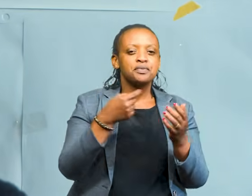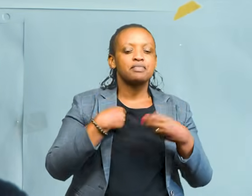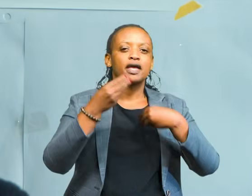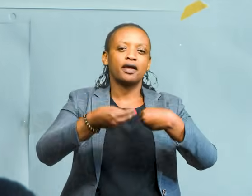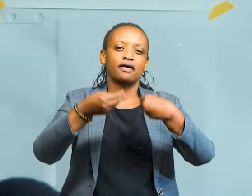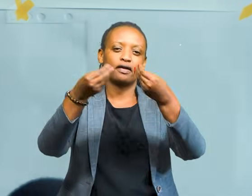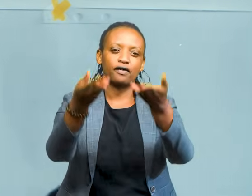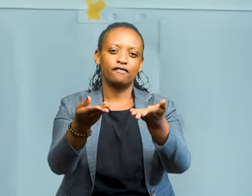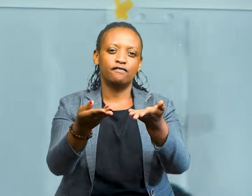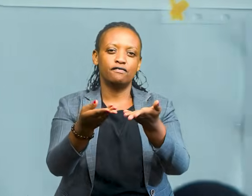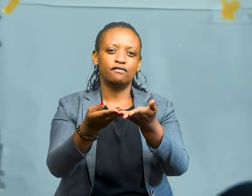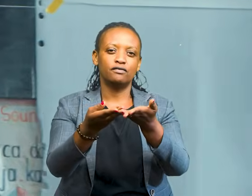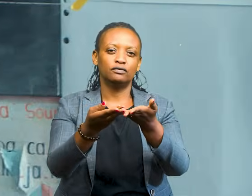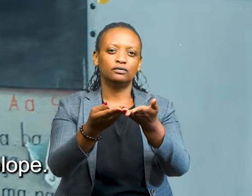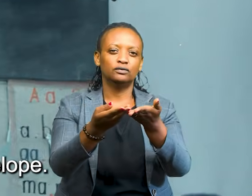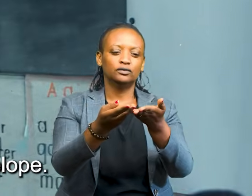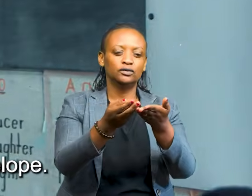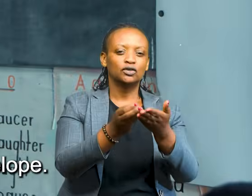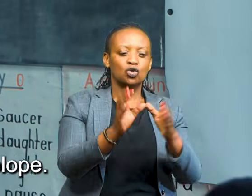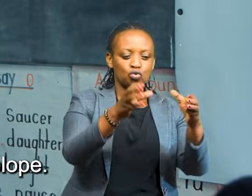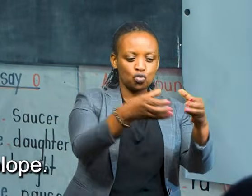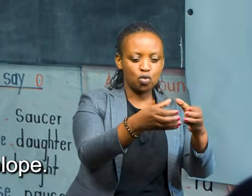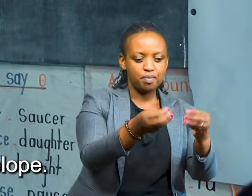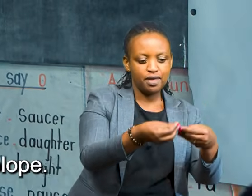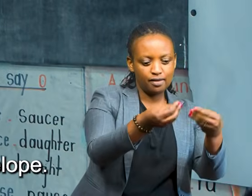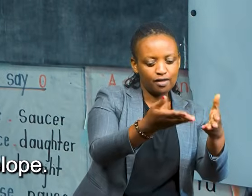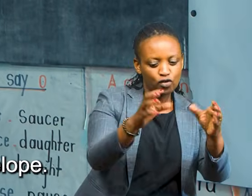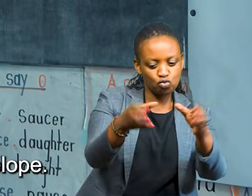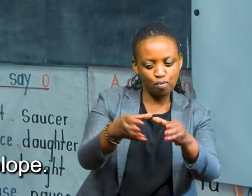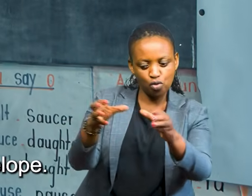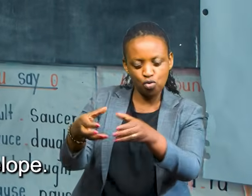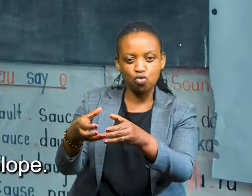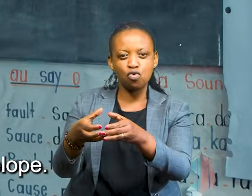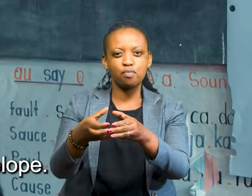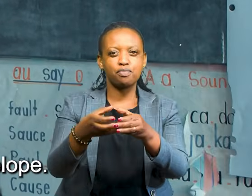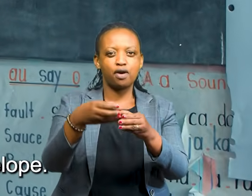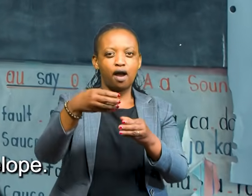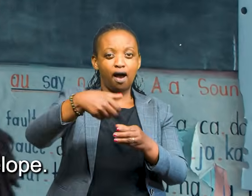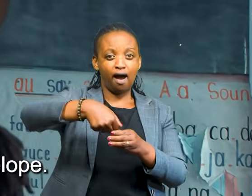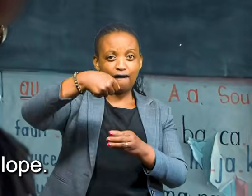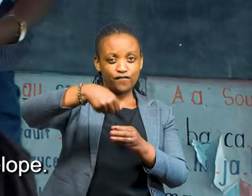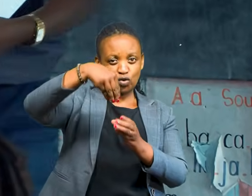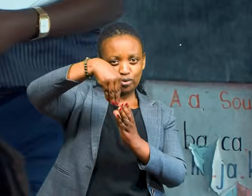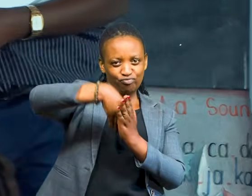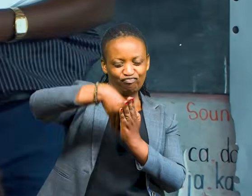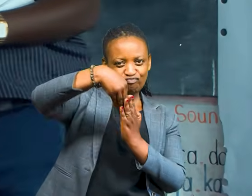and I'm going to give you, each group, I'm going to give you an